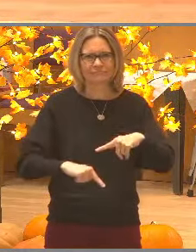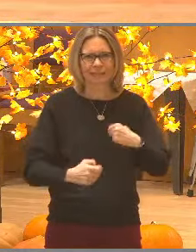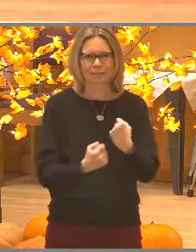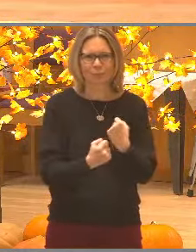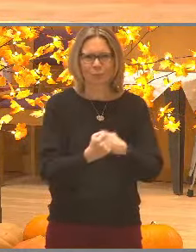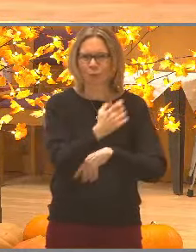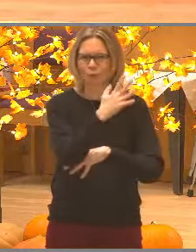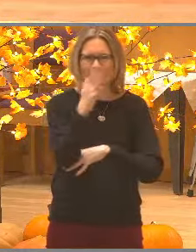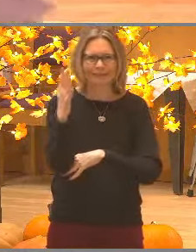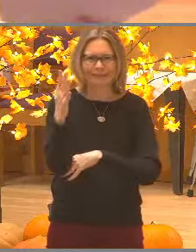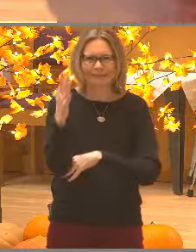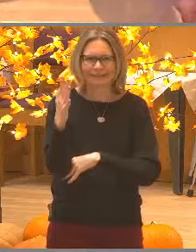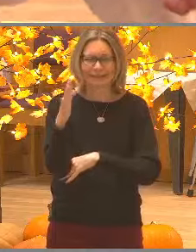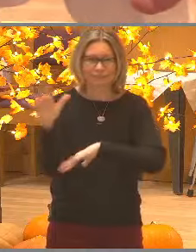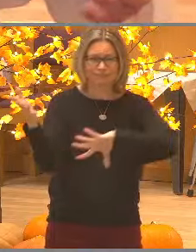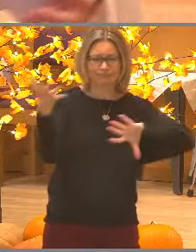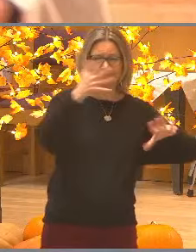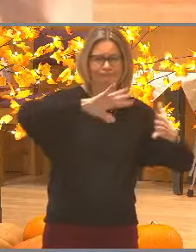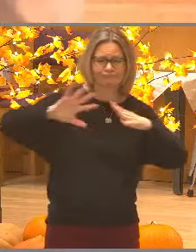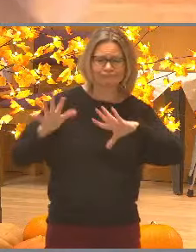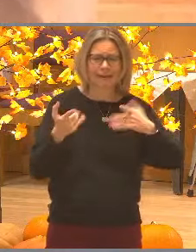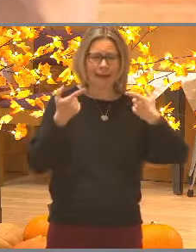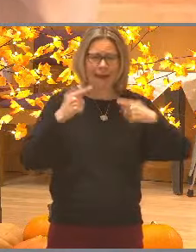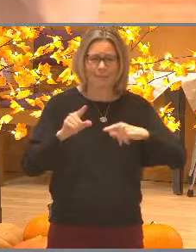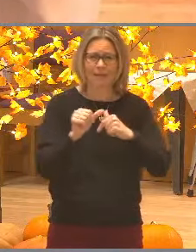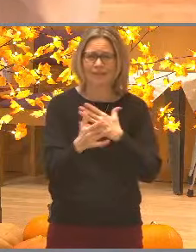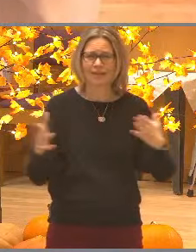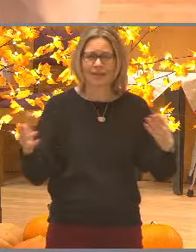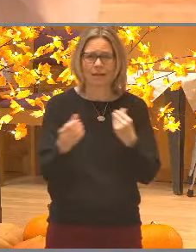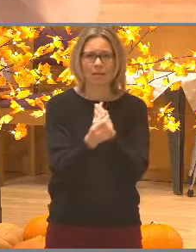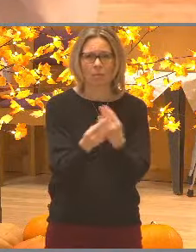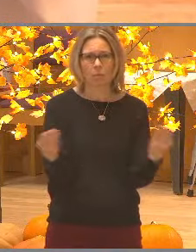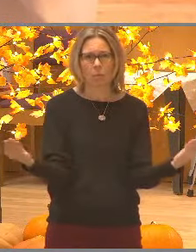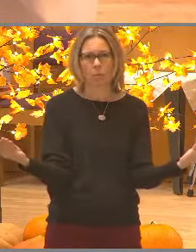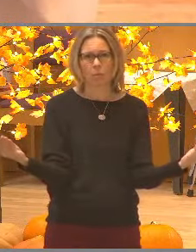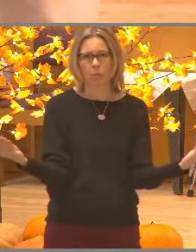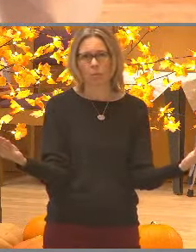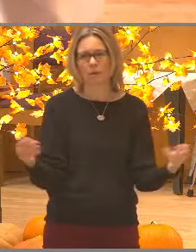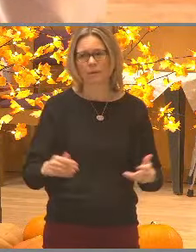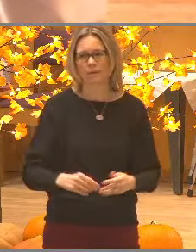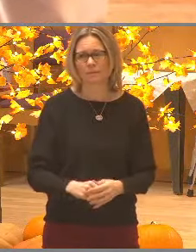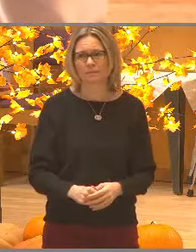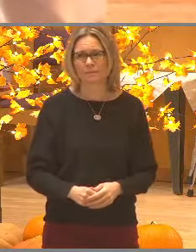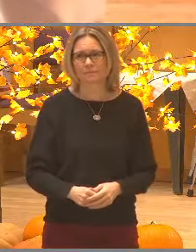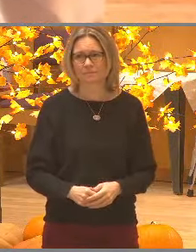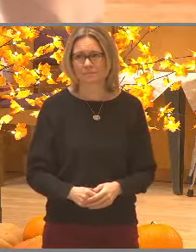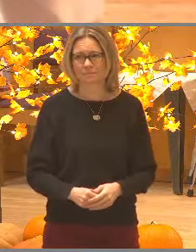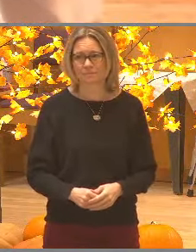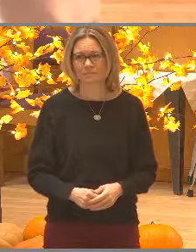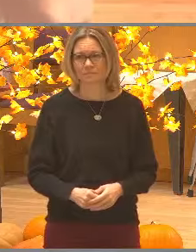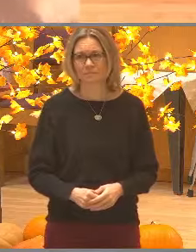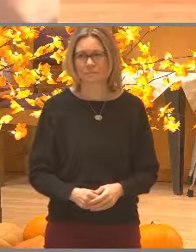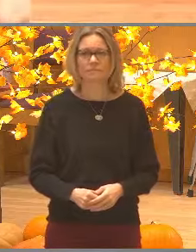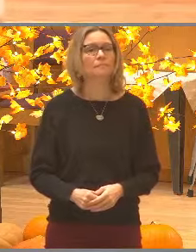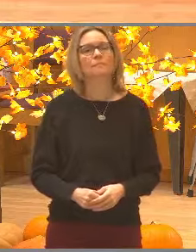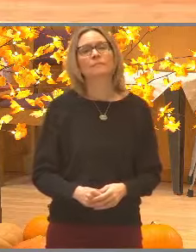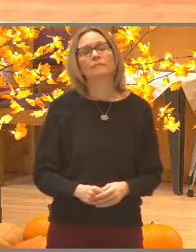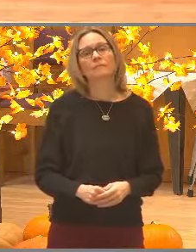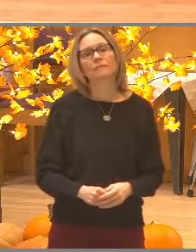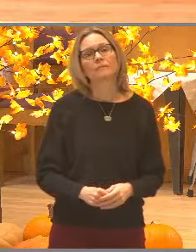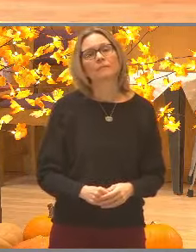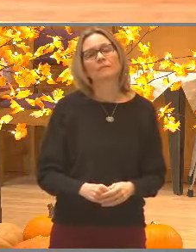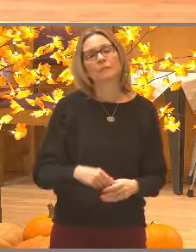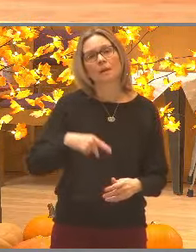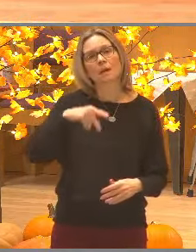storms come, everything is washed away. St. Paul says,